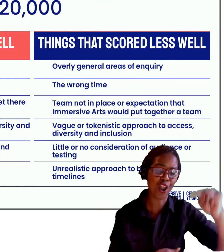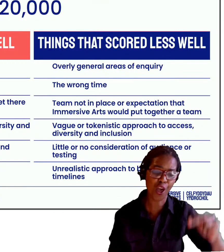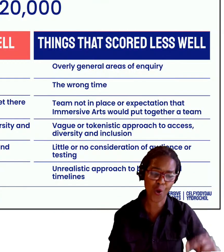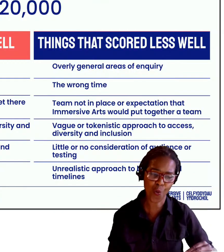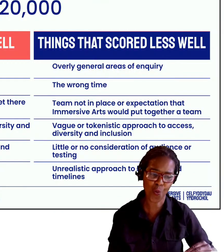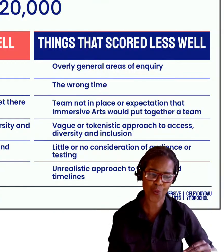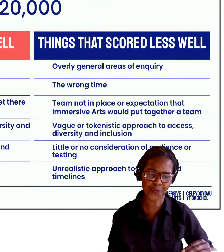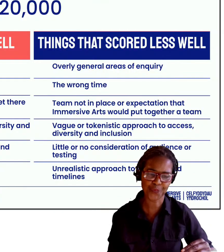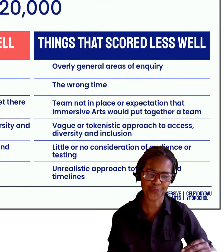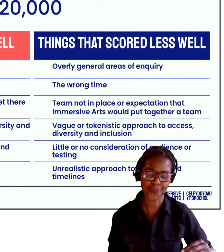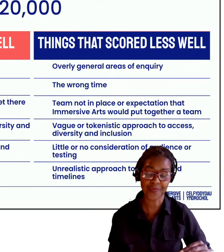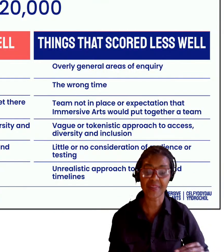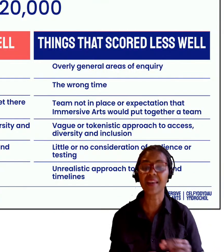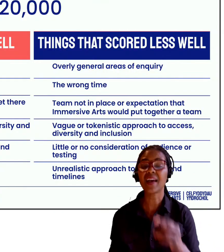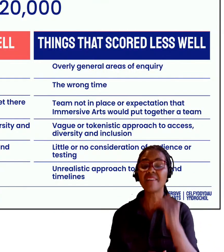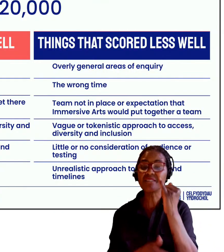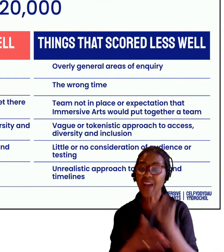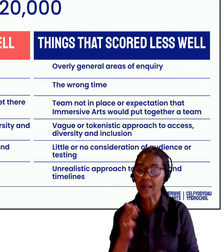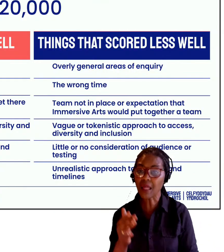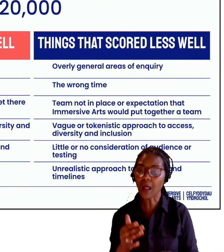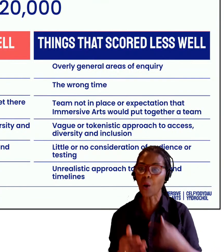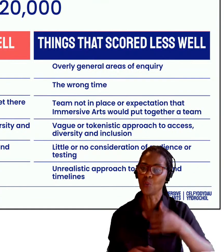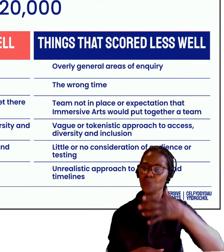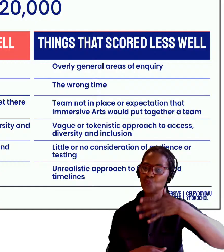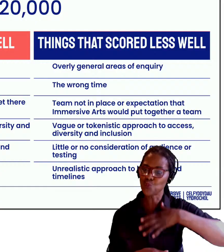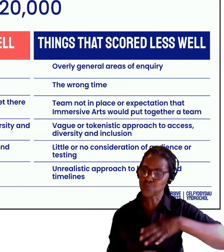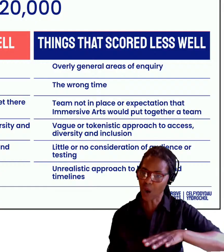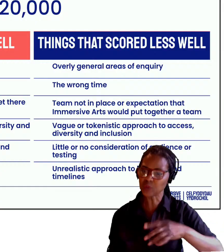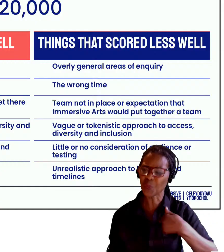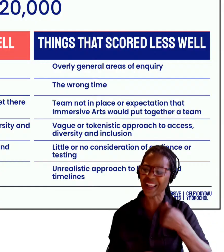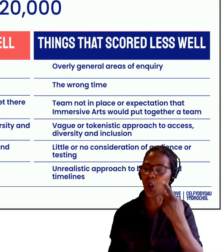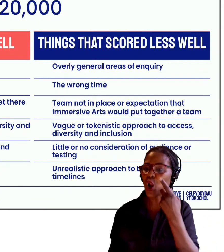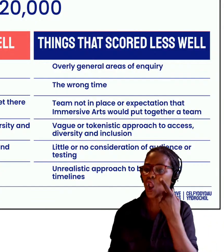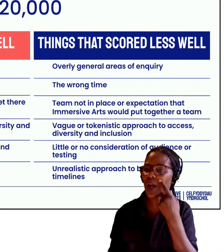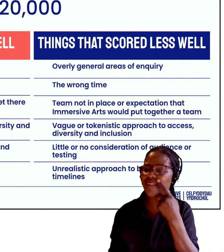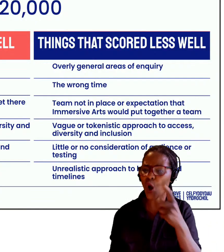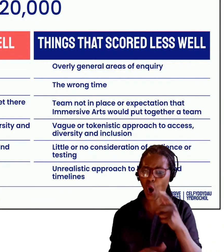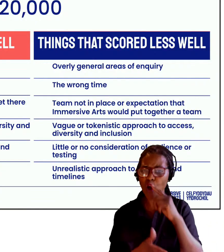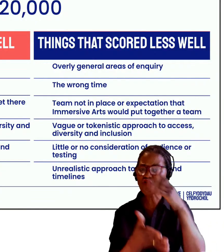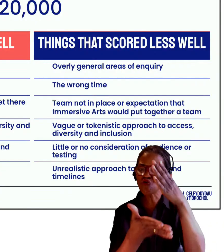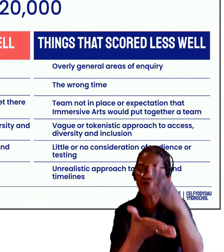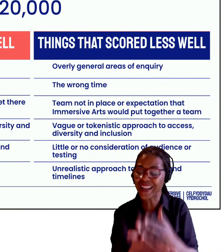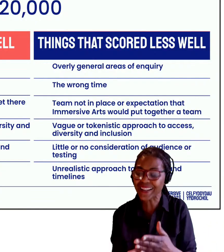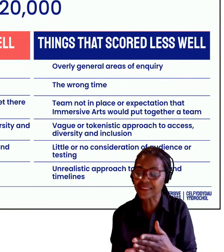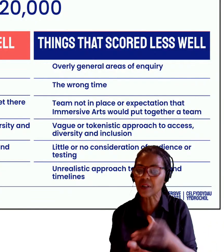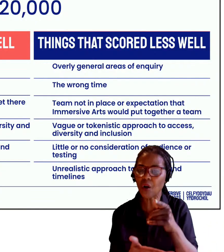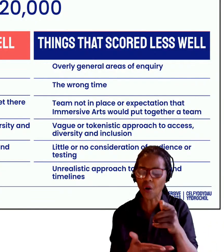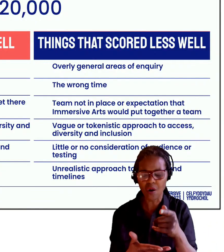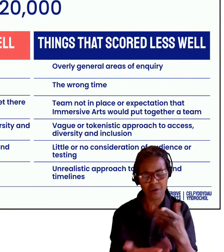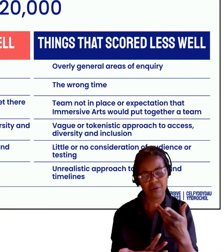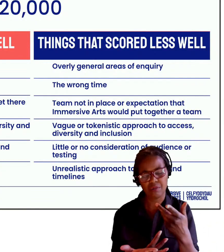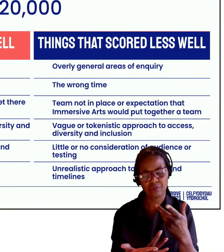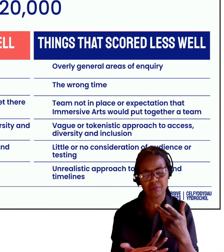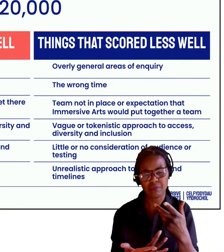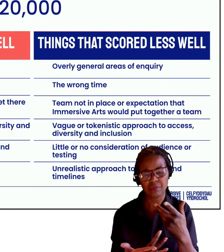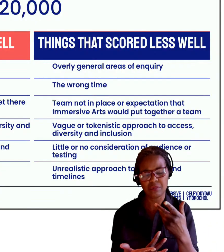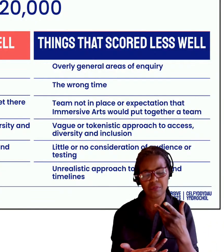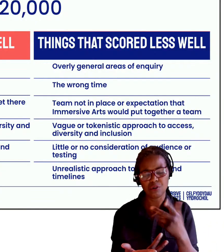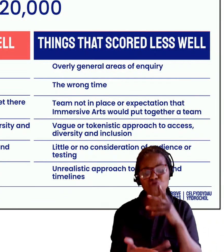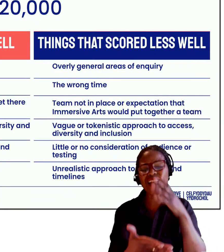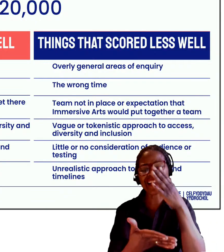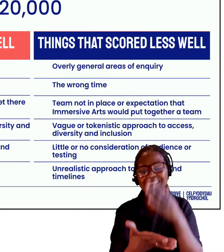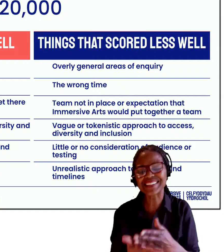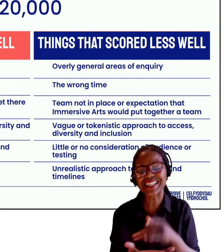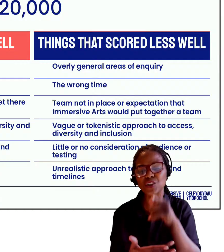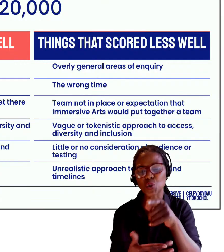a realistic approach to budgets and timelines. So proposals did well where everyone contributing to the project